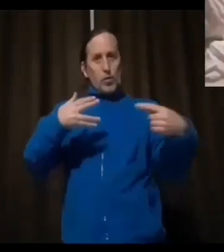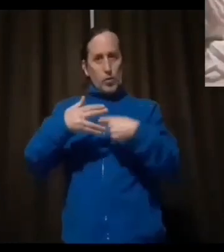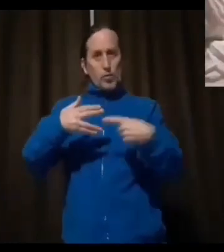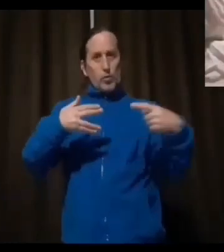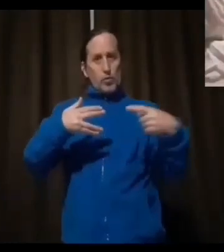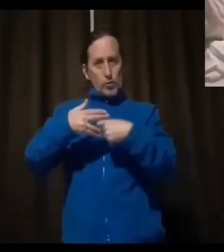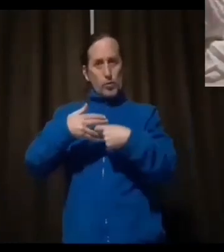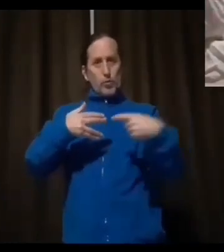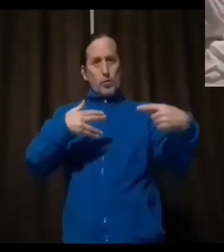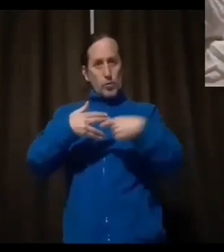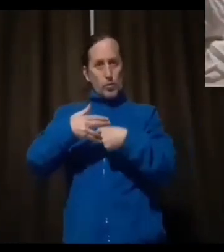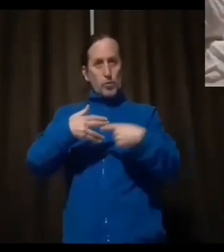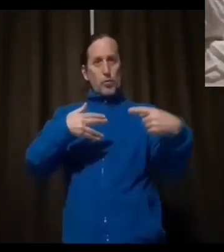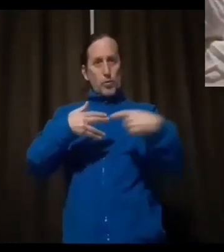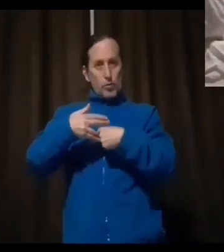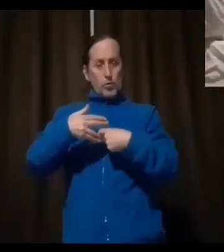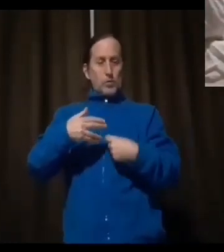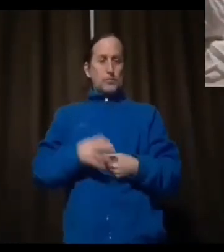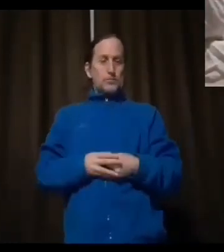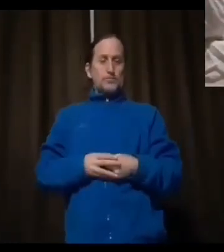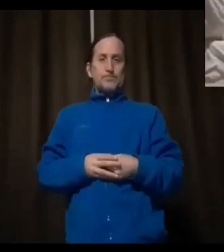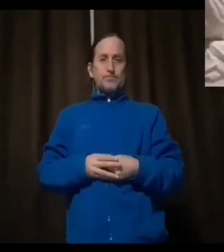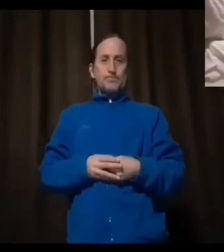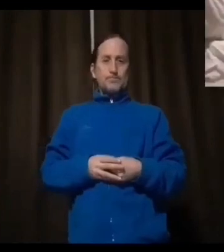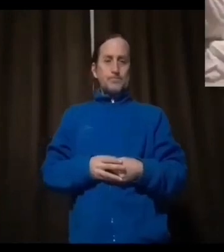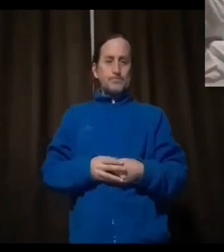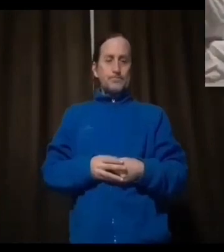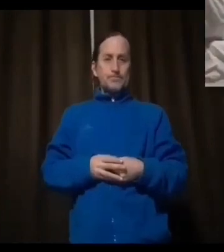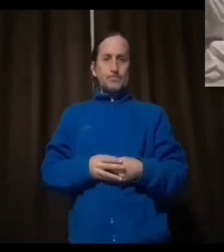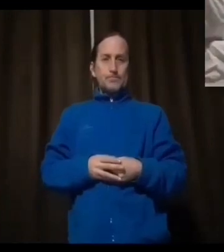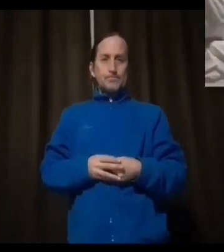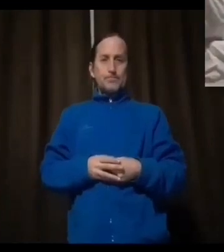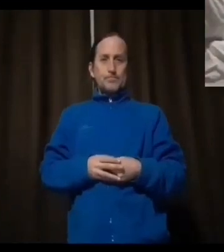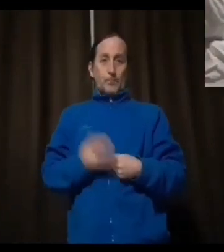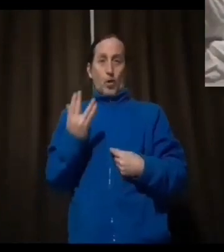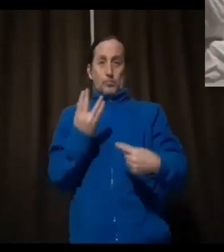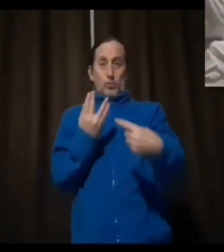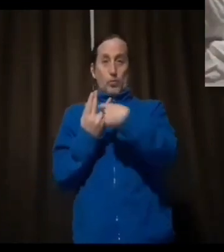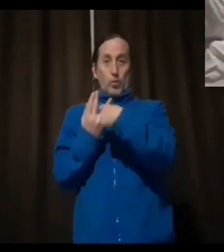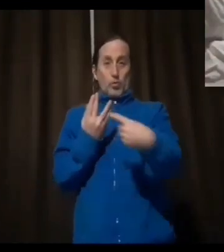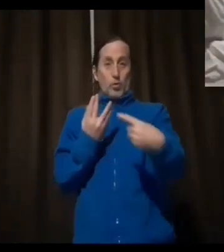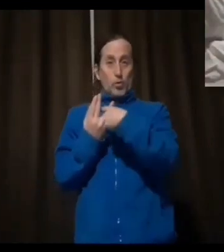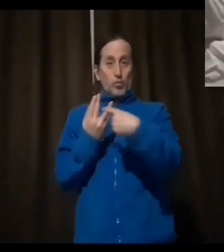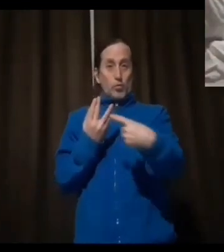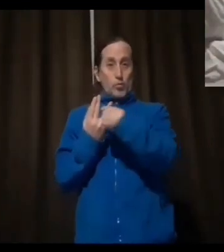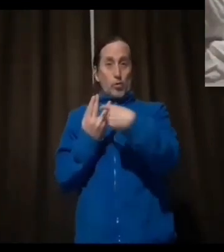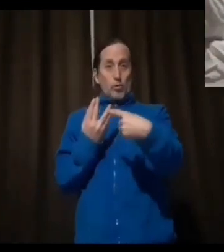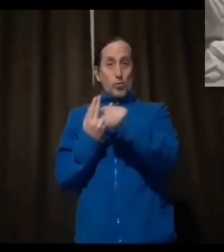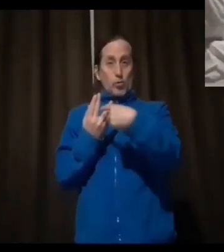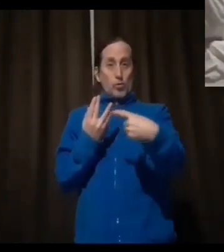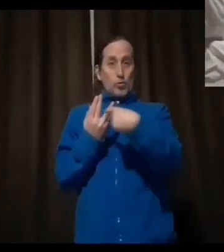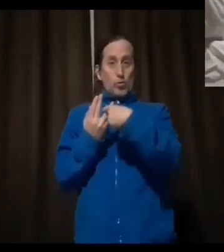screen. Through again, hitting it. I'm gonna cut the film here. I'm sure you don't want to watch me doing this. I'll throw a few